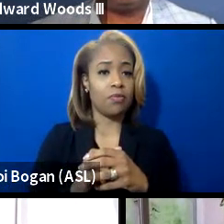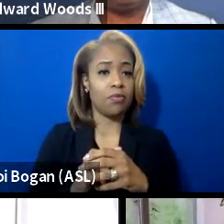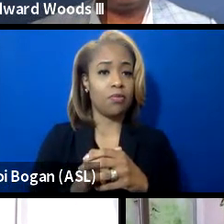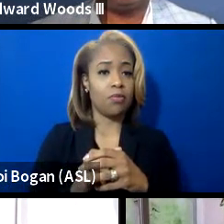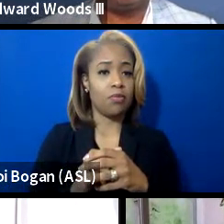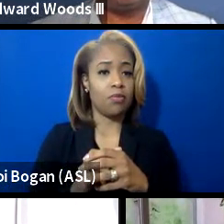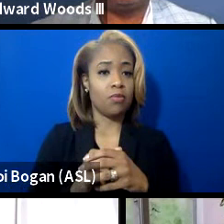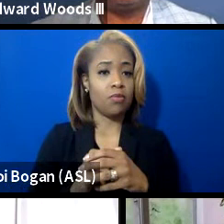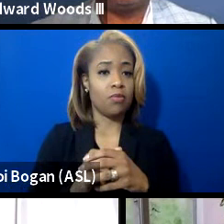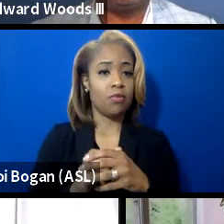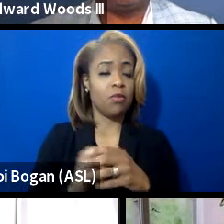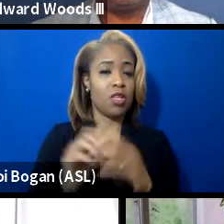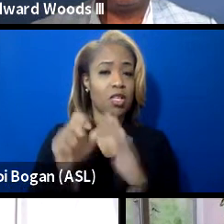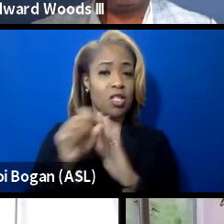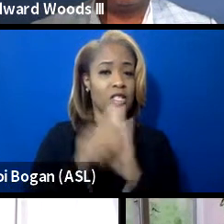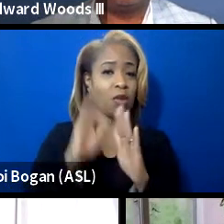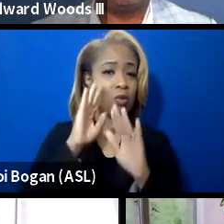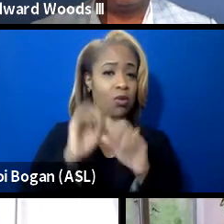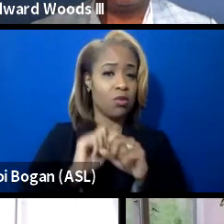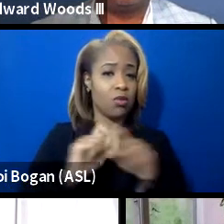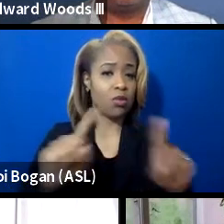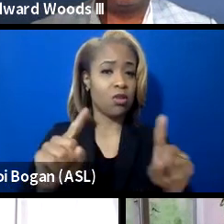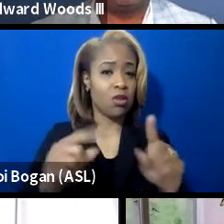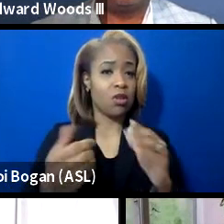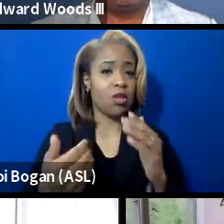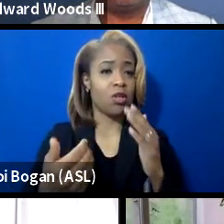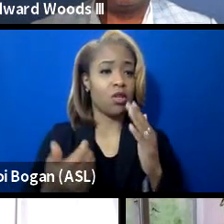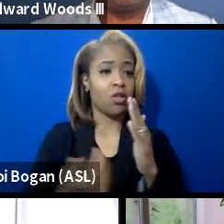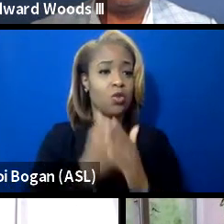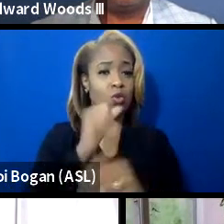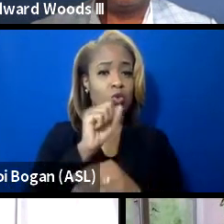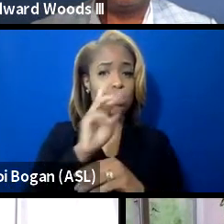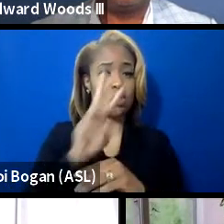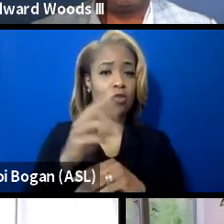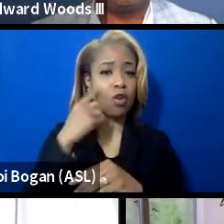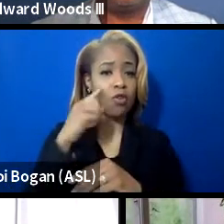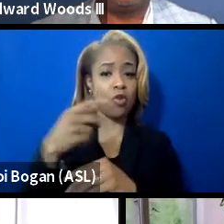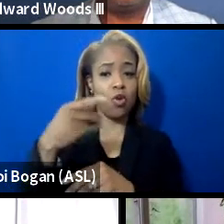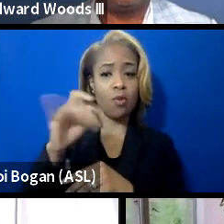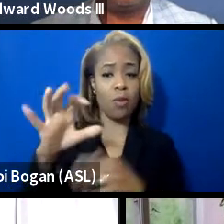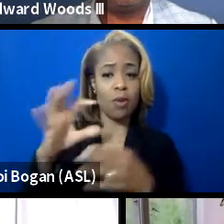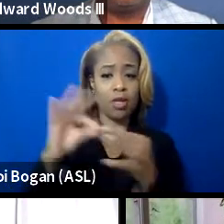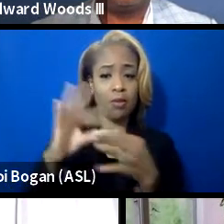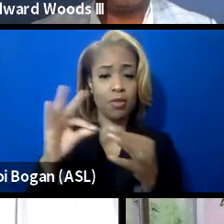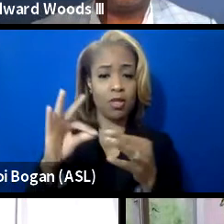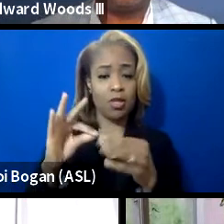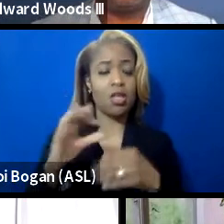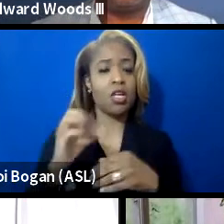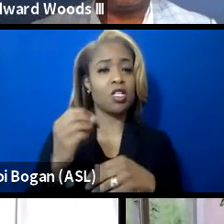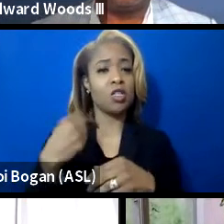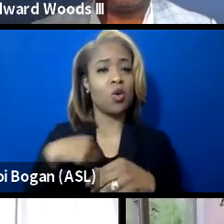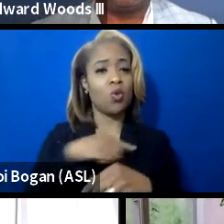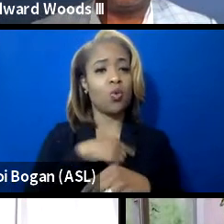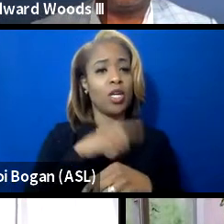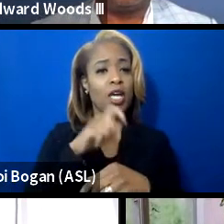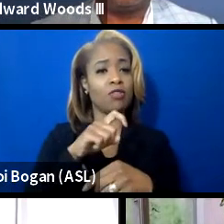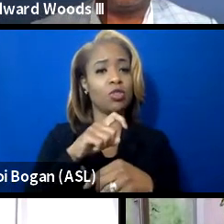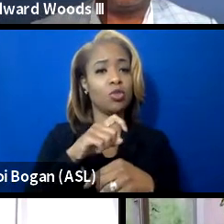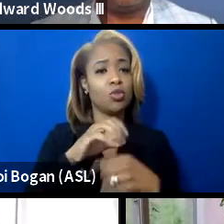the new software for public comment. And somehow we've got to coordinate to people